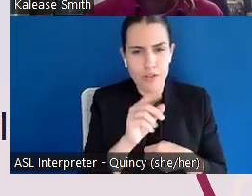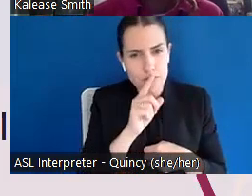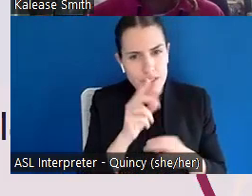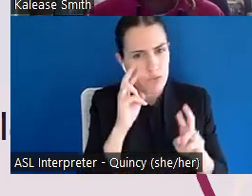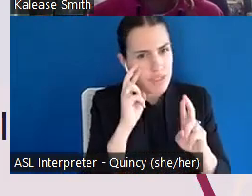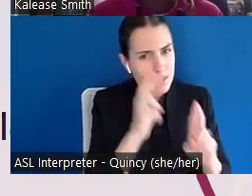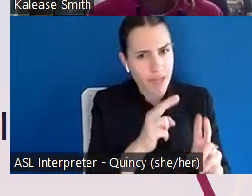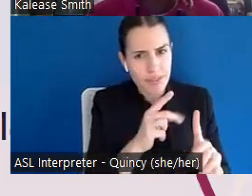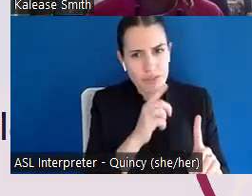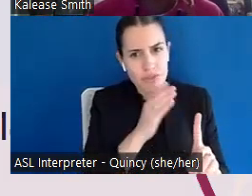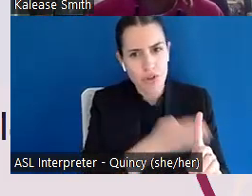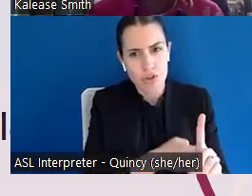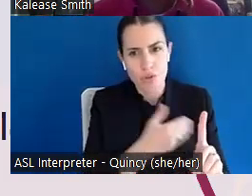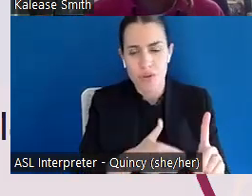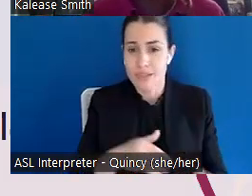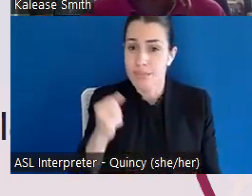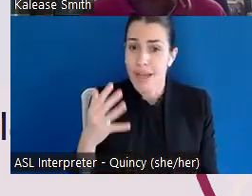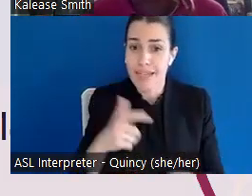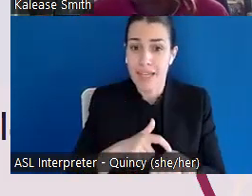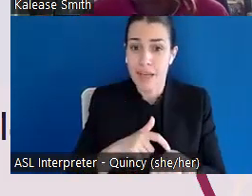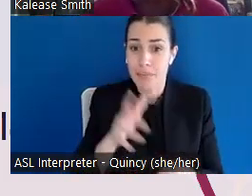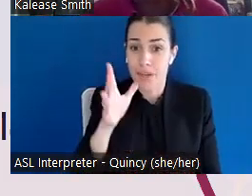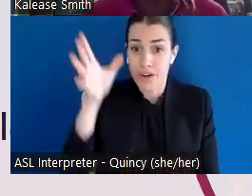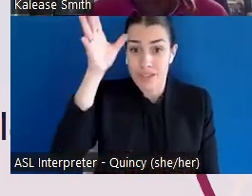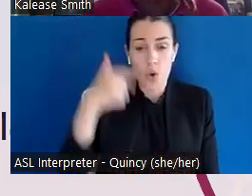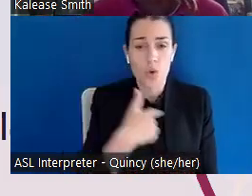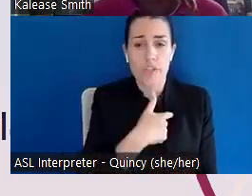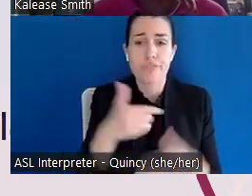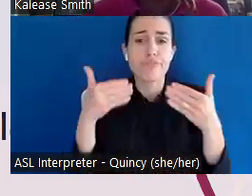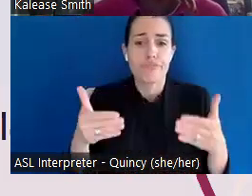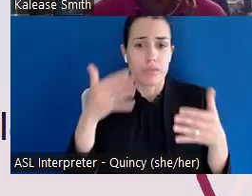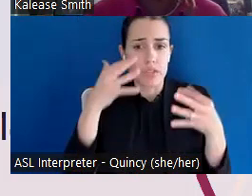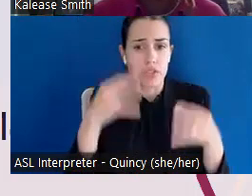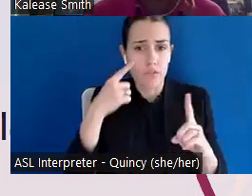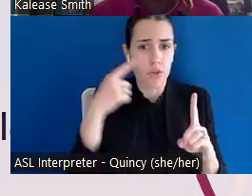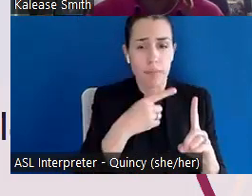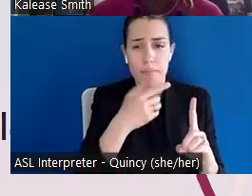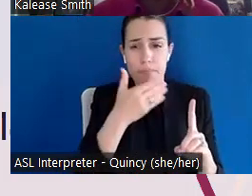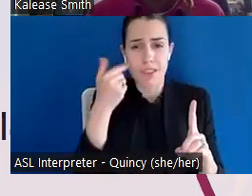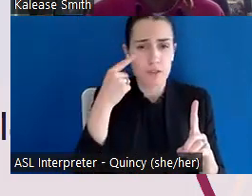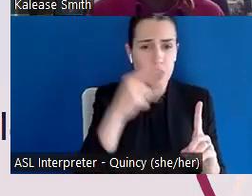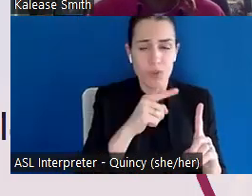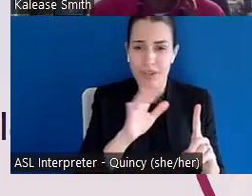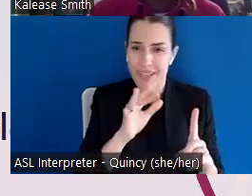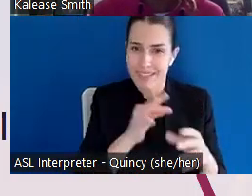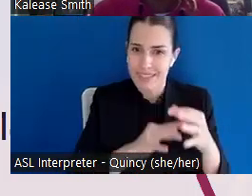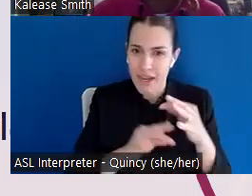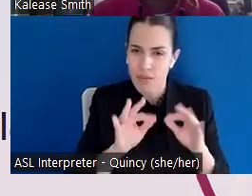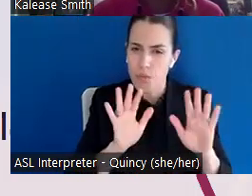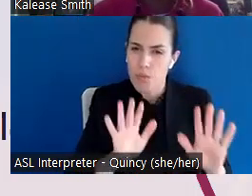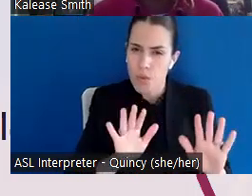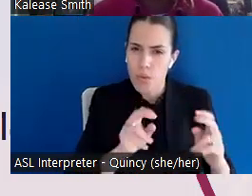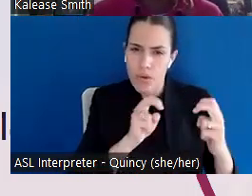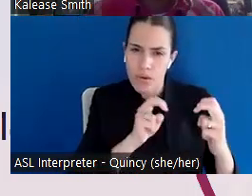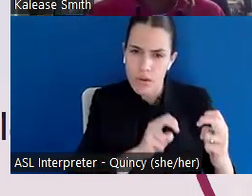because a lot of times as parents, we just make decisions for our kids that we think are best for them, instead of actually, well, let me ask them how